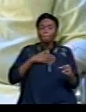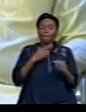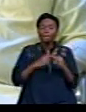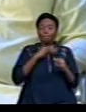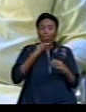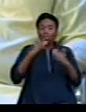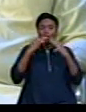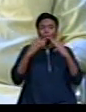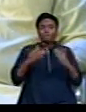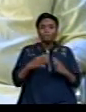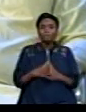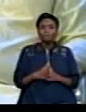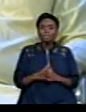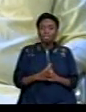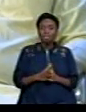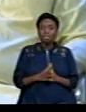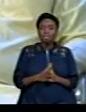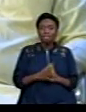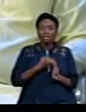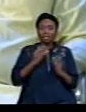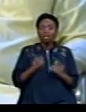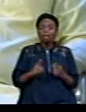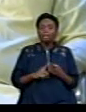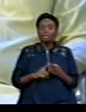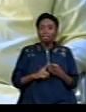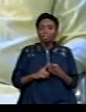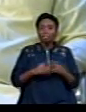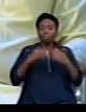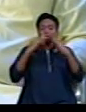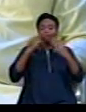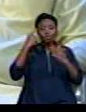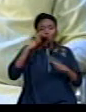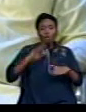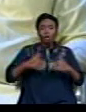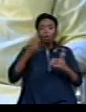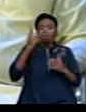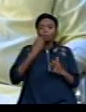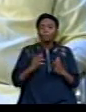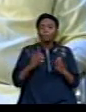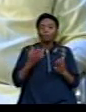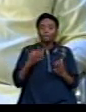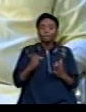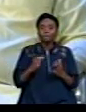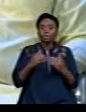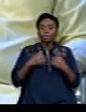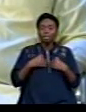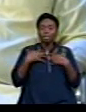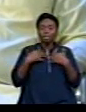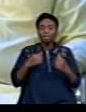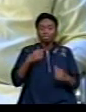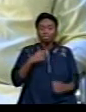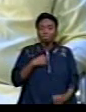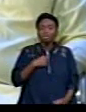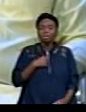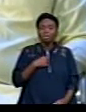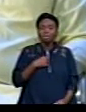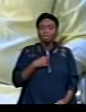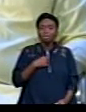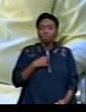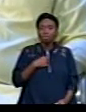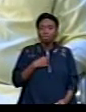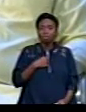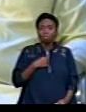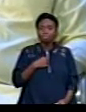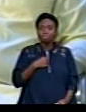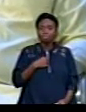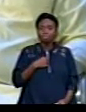Thank God. I want to thank God for how God has healed me. I'm no longer a madman again. And my